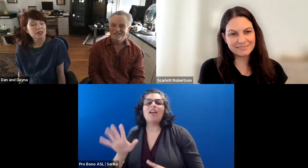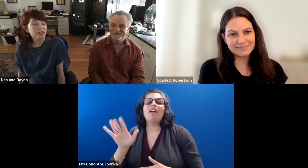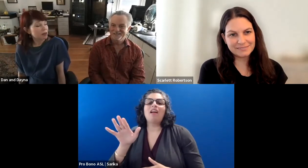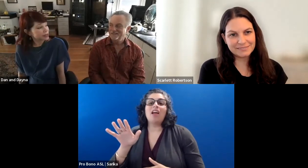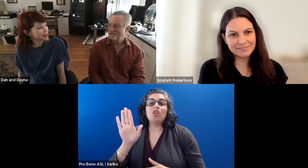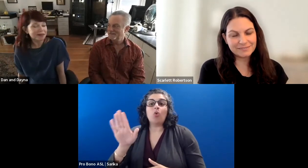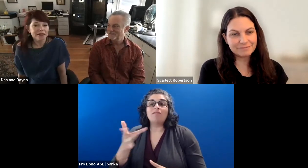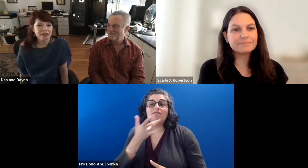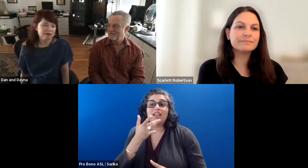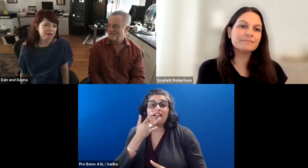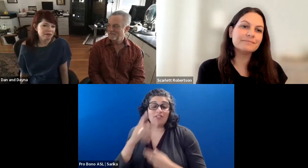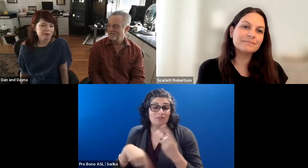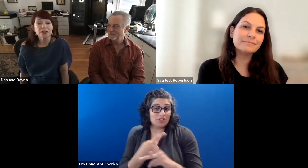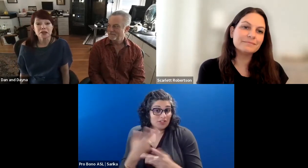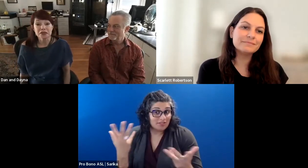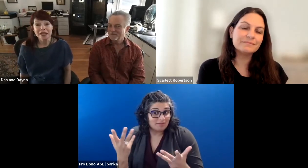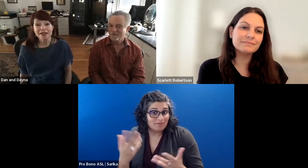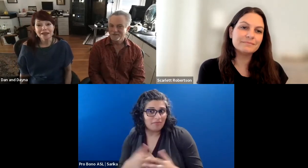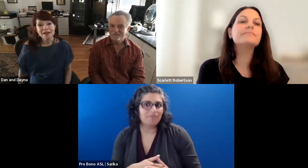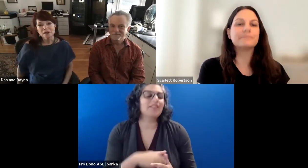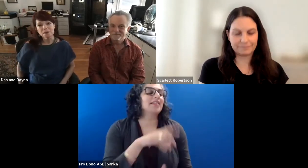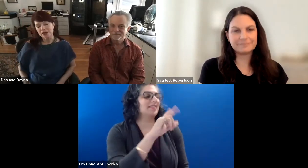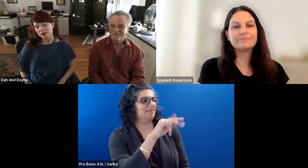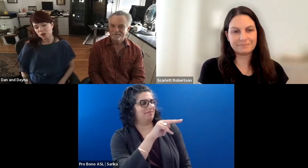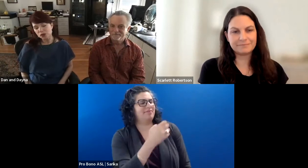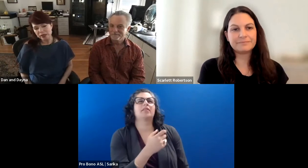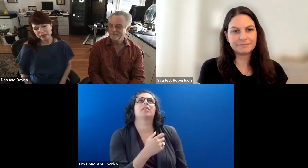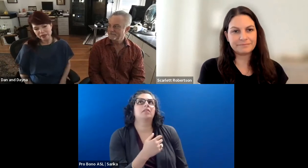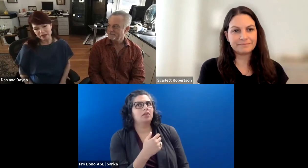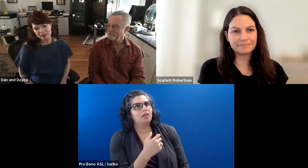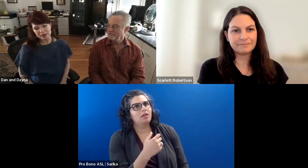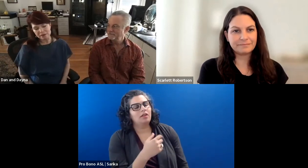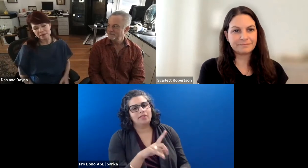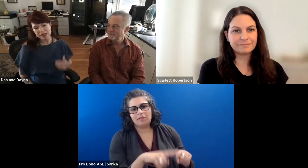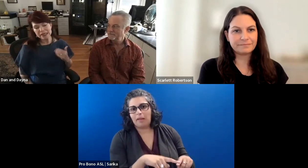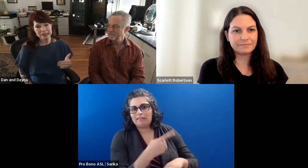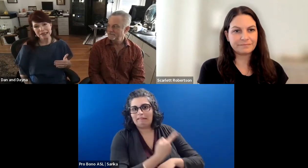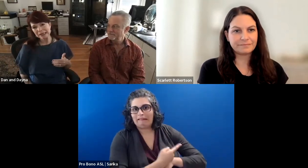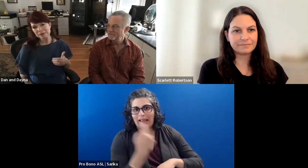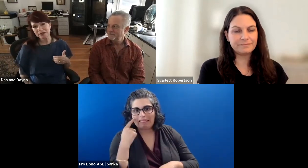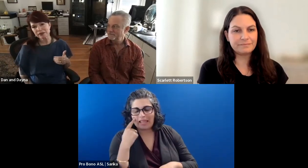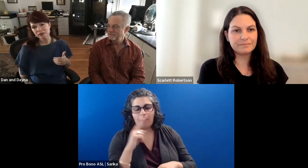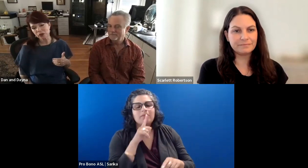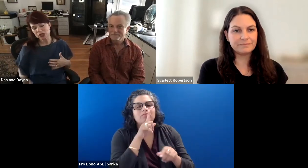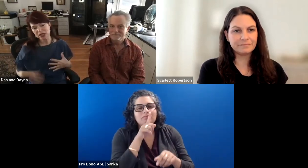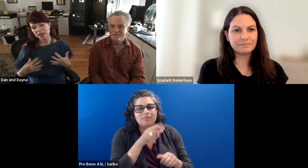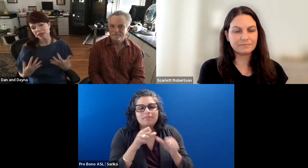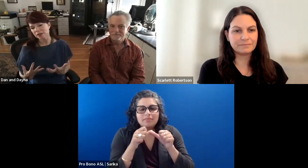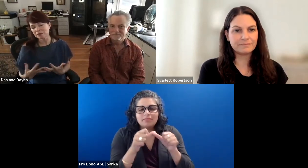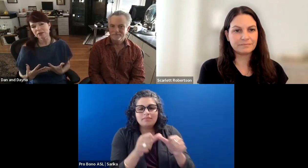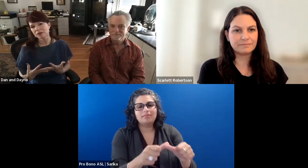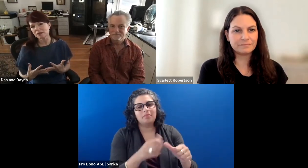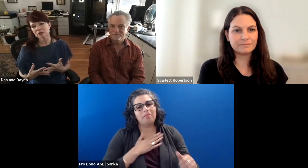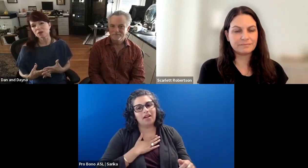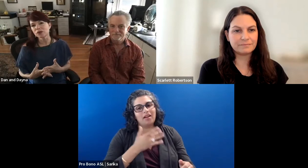honestly, to some extent, it depends on the day, but truly, consistently, my favorite version